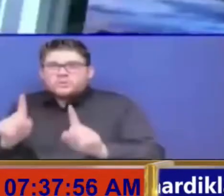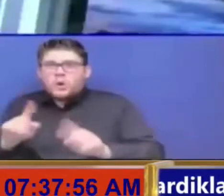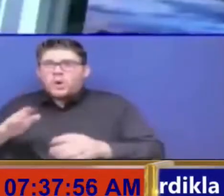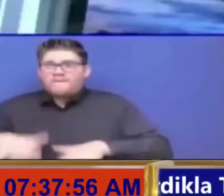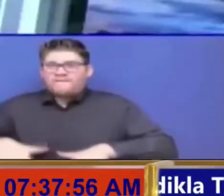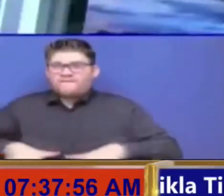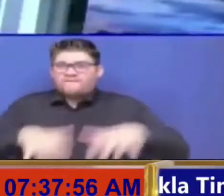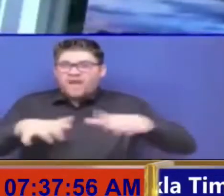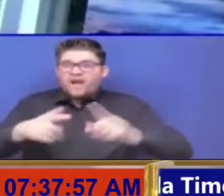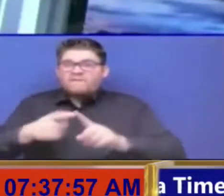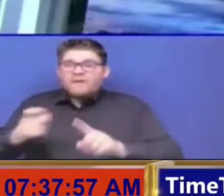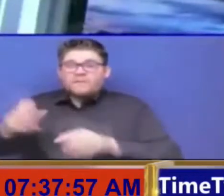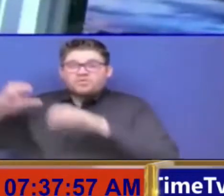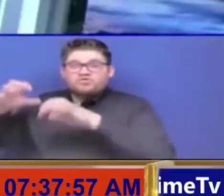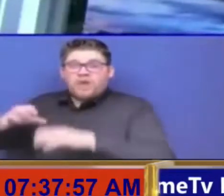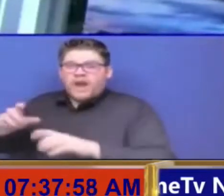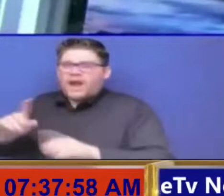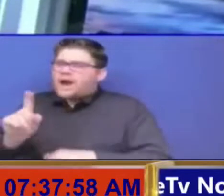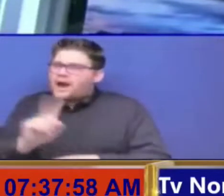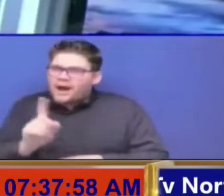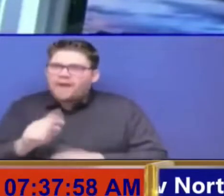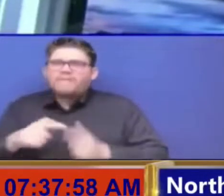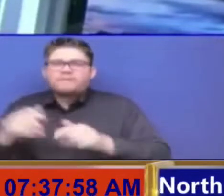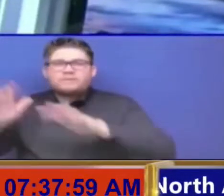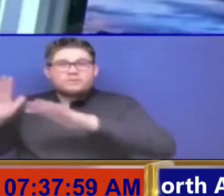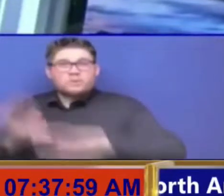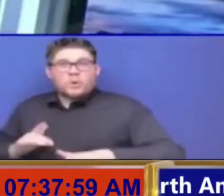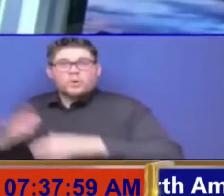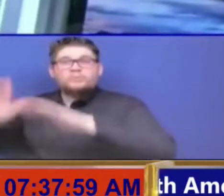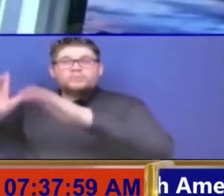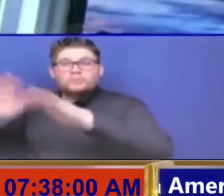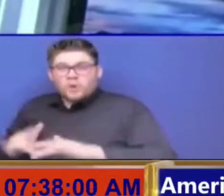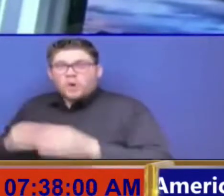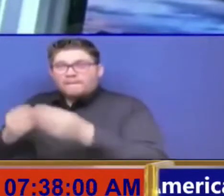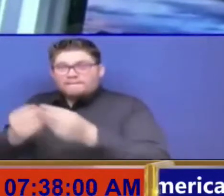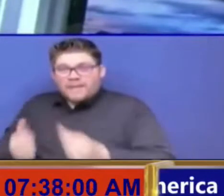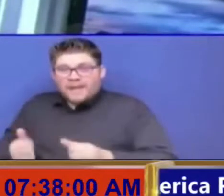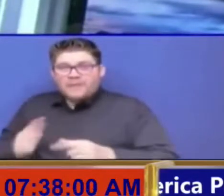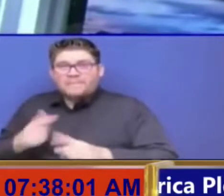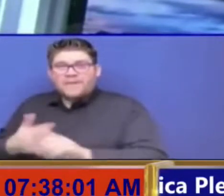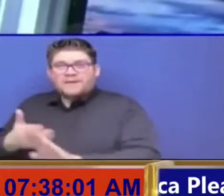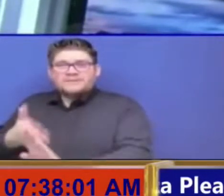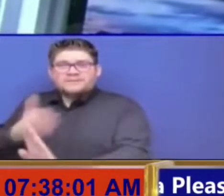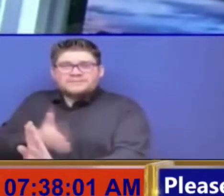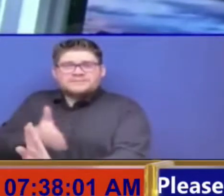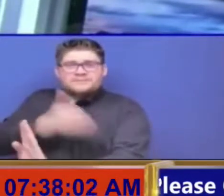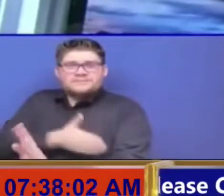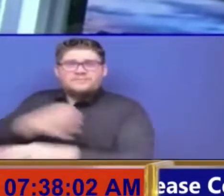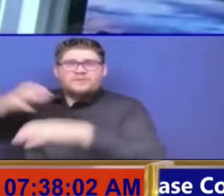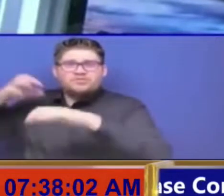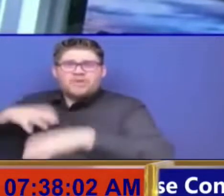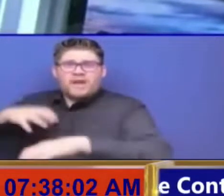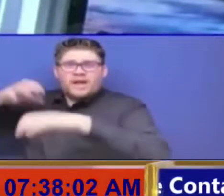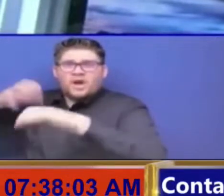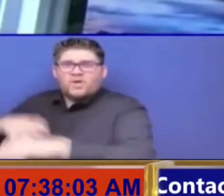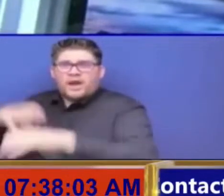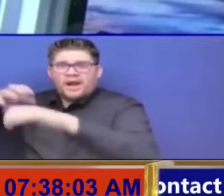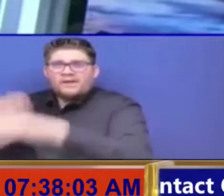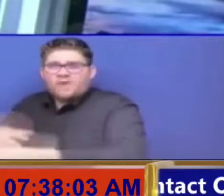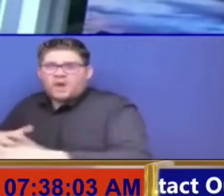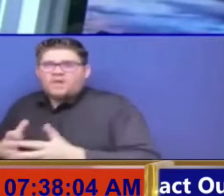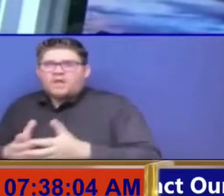It's also a successive storm event. So even if the third storm is not as bad as it could have